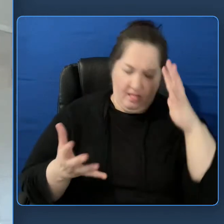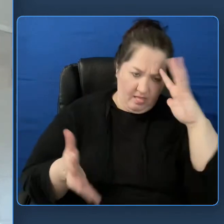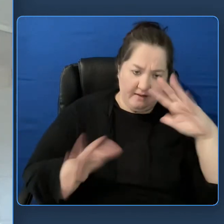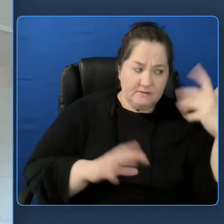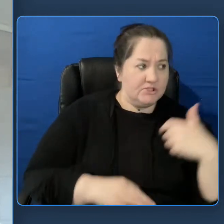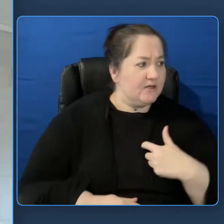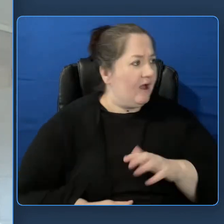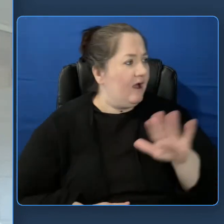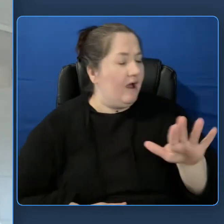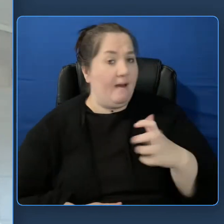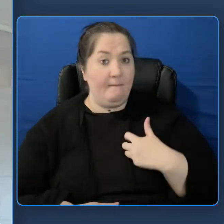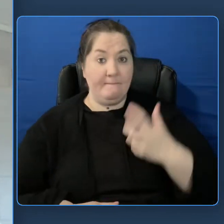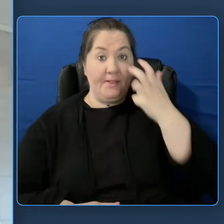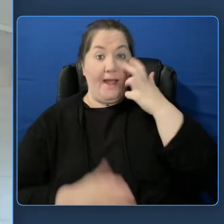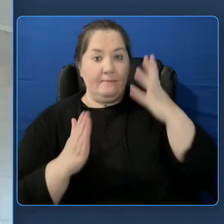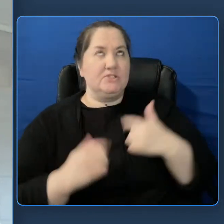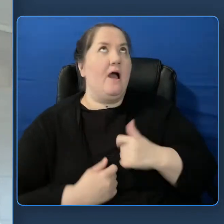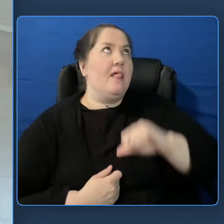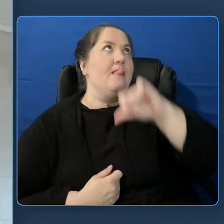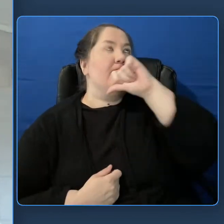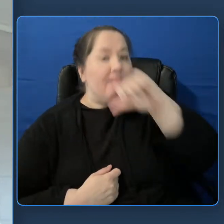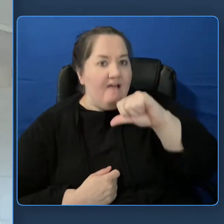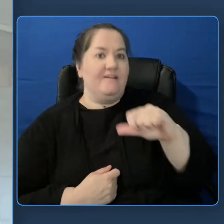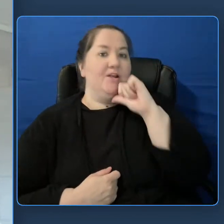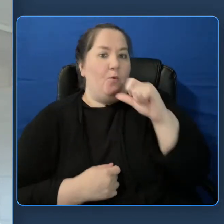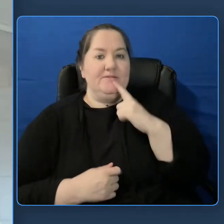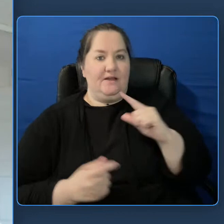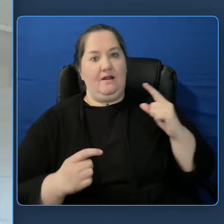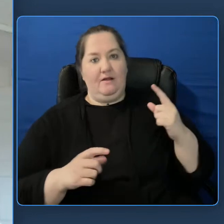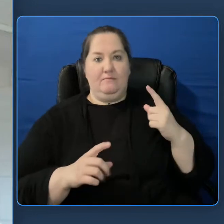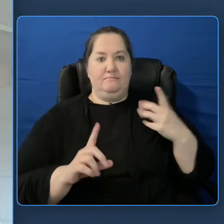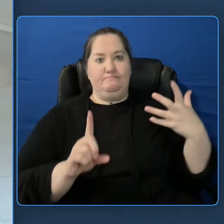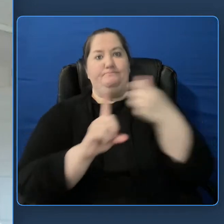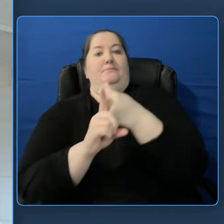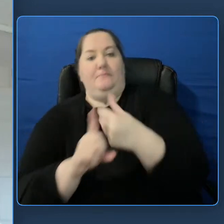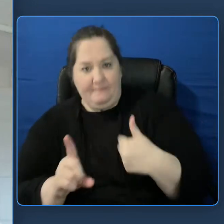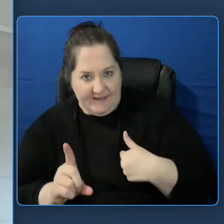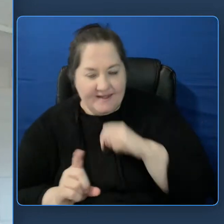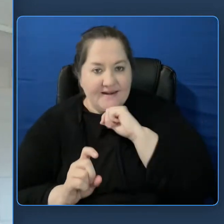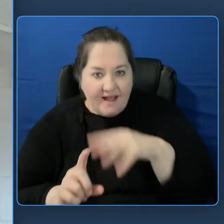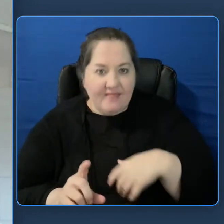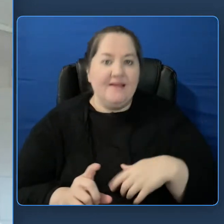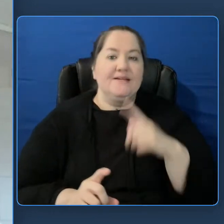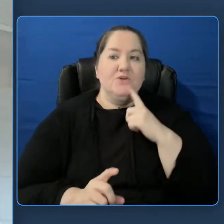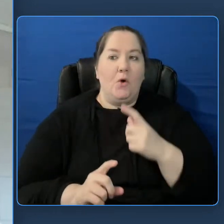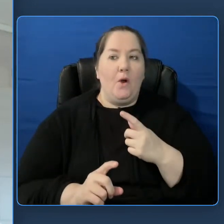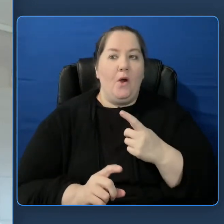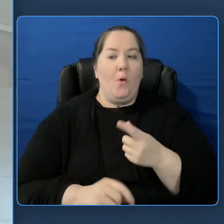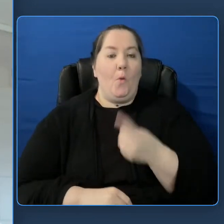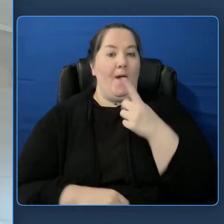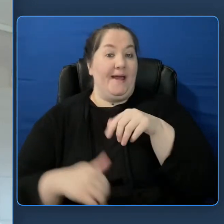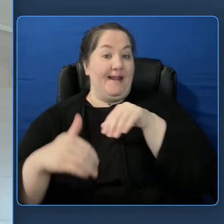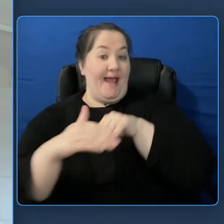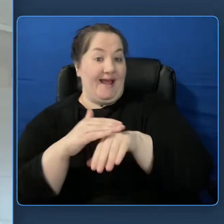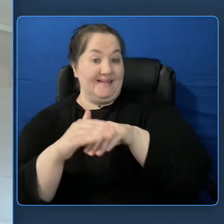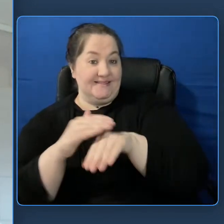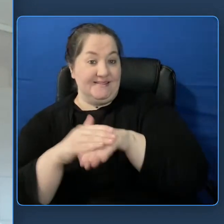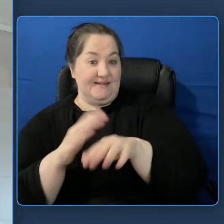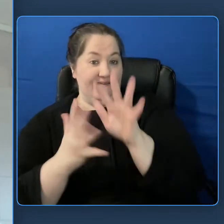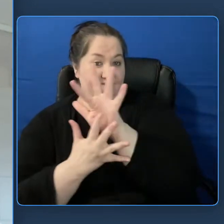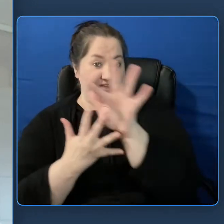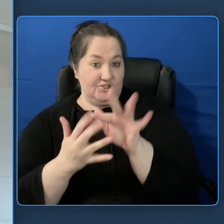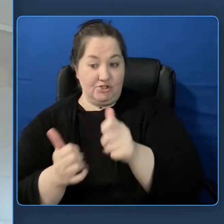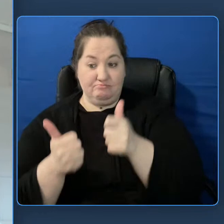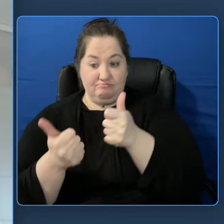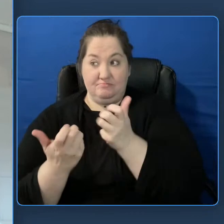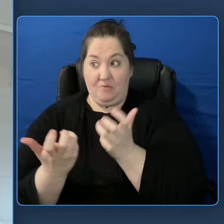up. And she'd be like, I love this. I'm not going to get run over now. So it's interesting to see how one accessibility